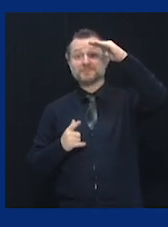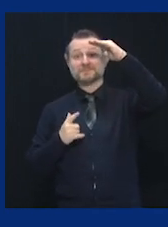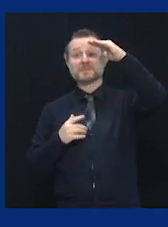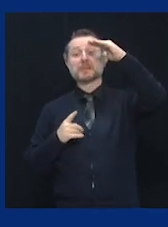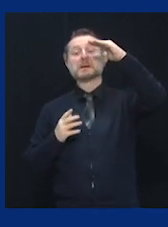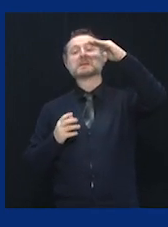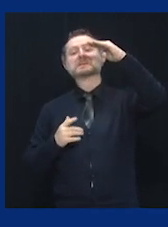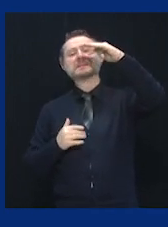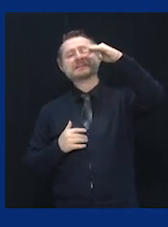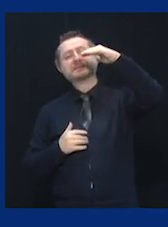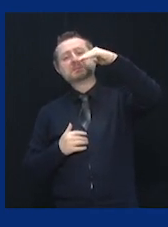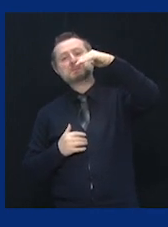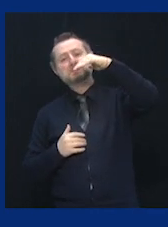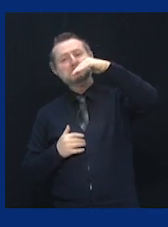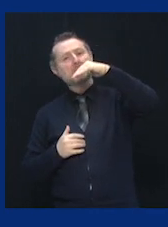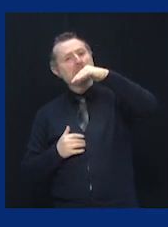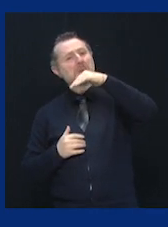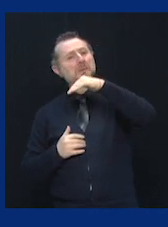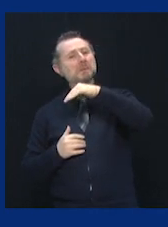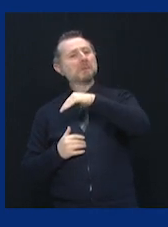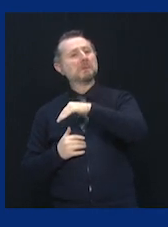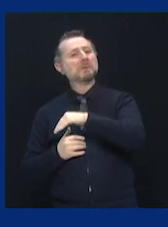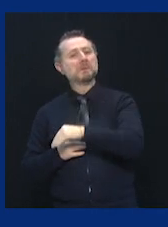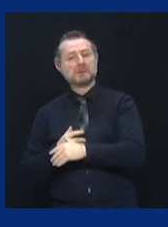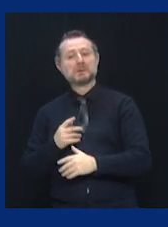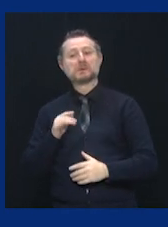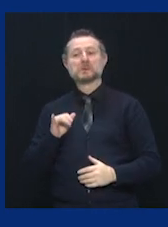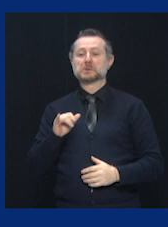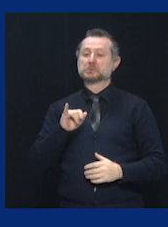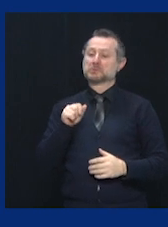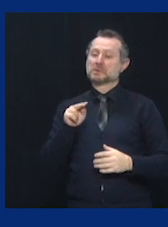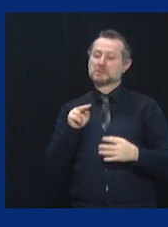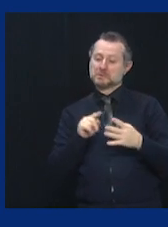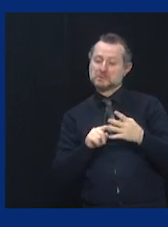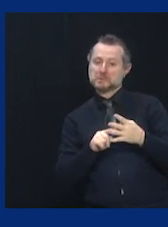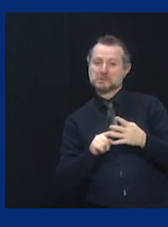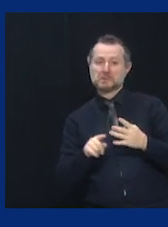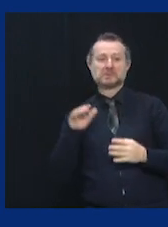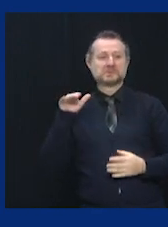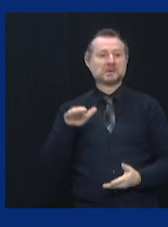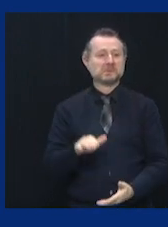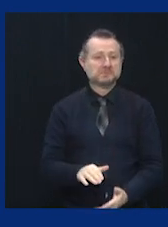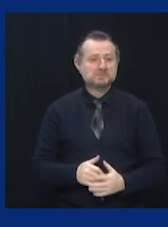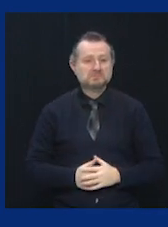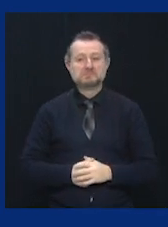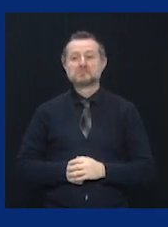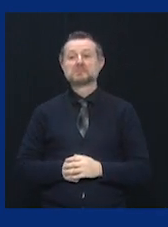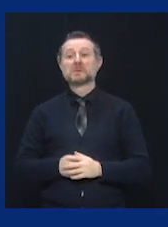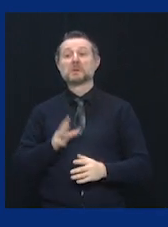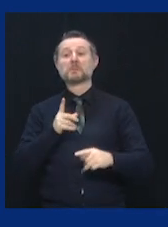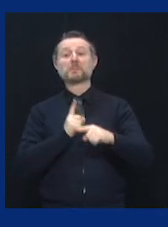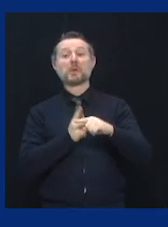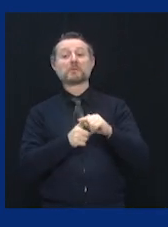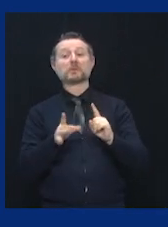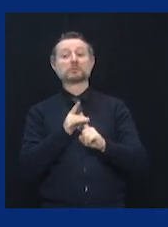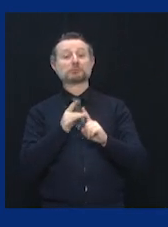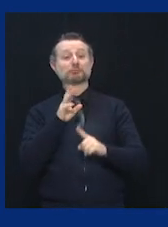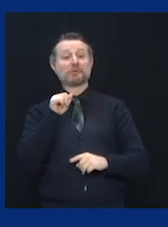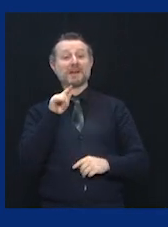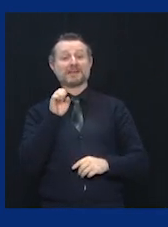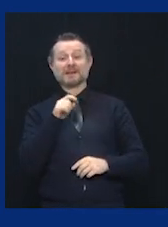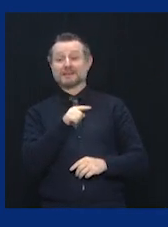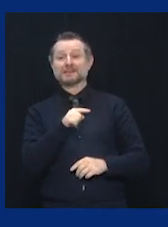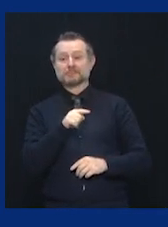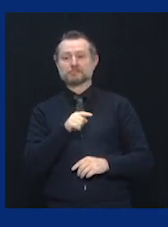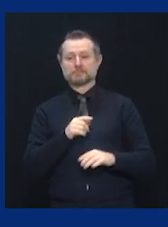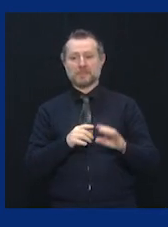see them coming down towards the end of January. Positivity in Erie County was 8.6. It's